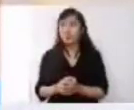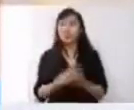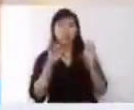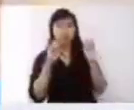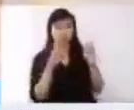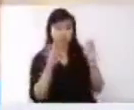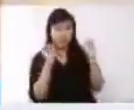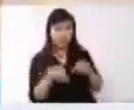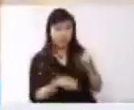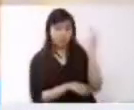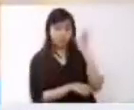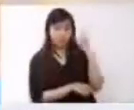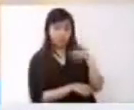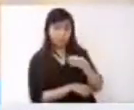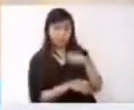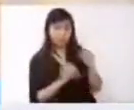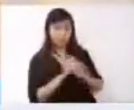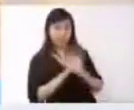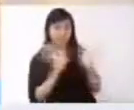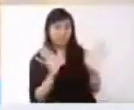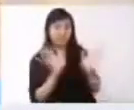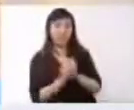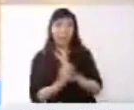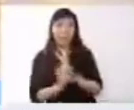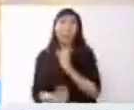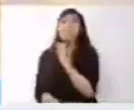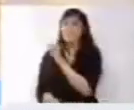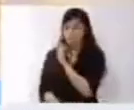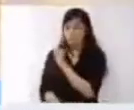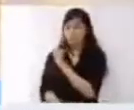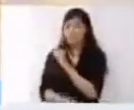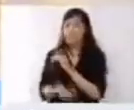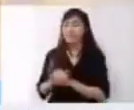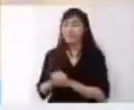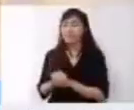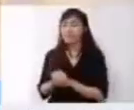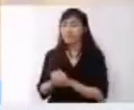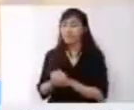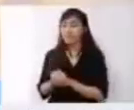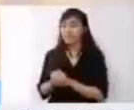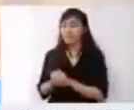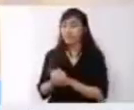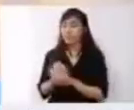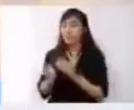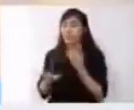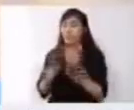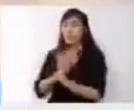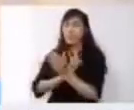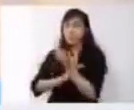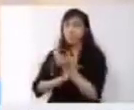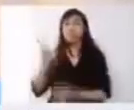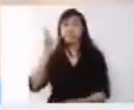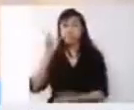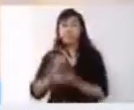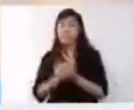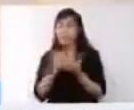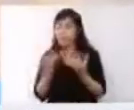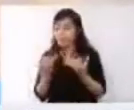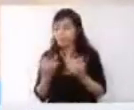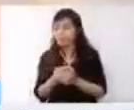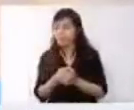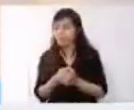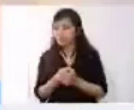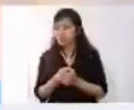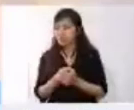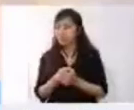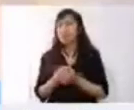next year, are there other loan or financial assistance programs that the GSIS can offer to its members?